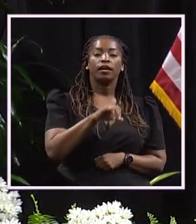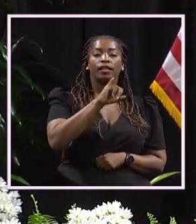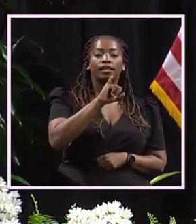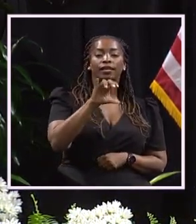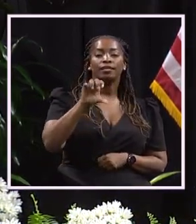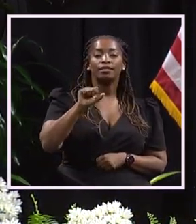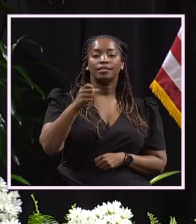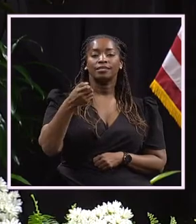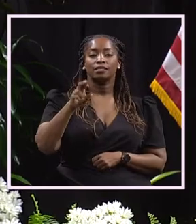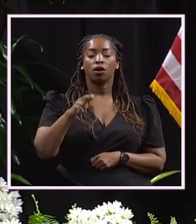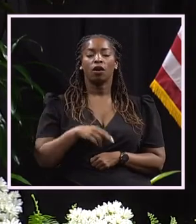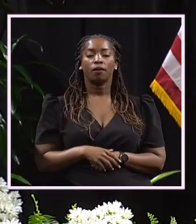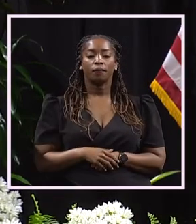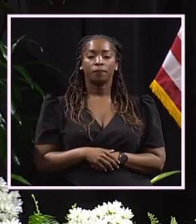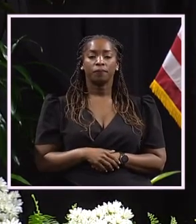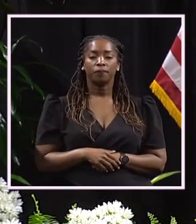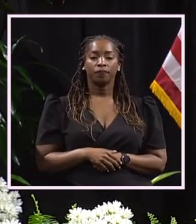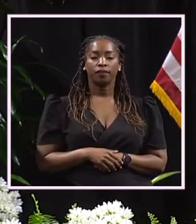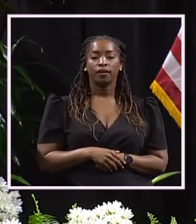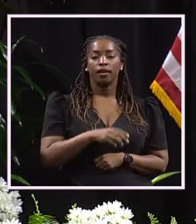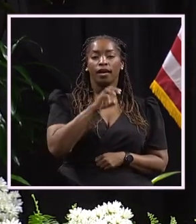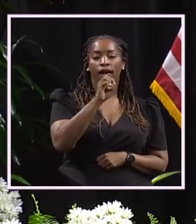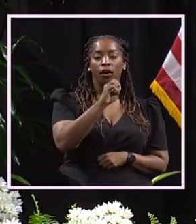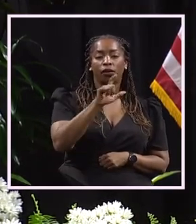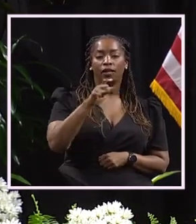Erica James Flores, Master of Arts.